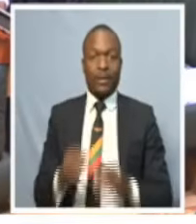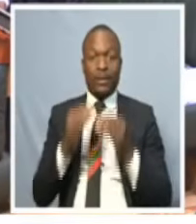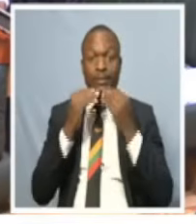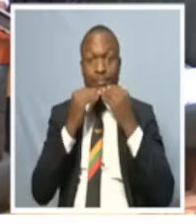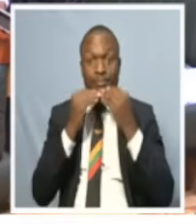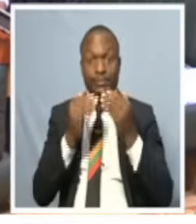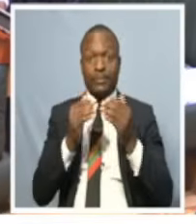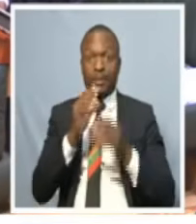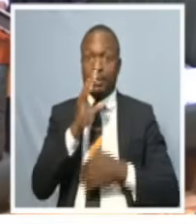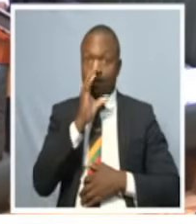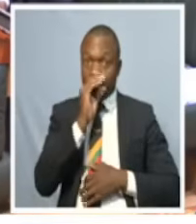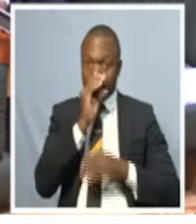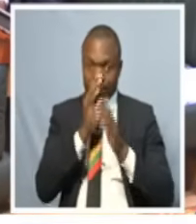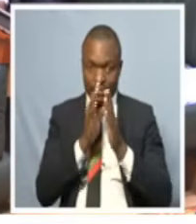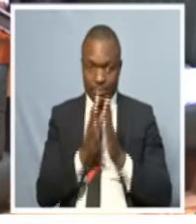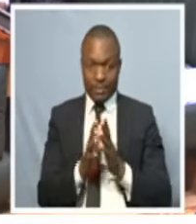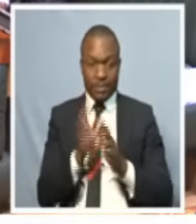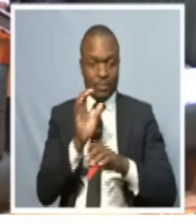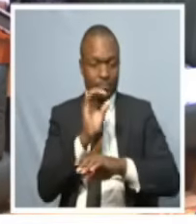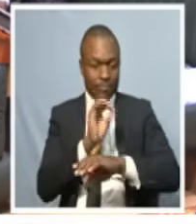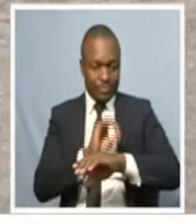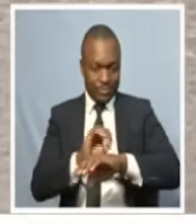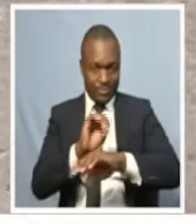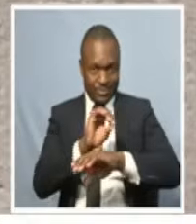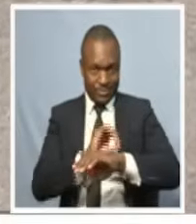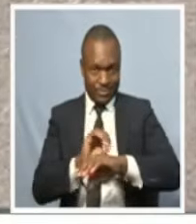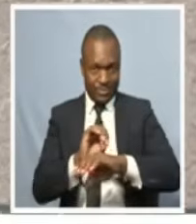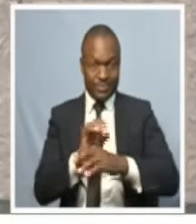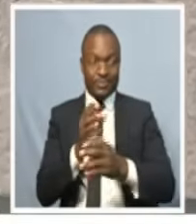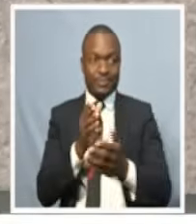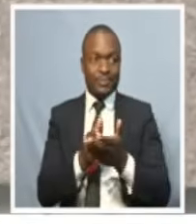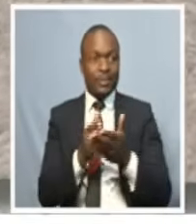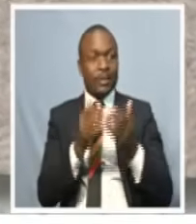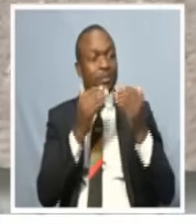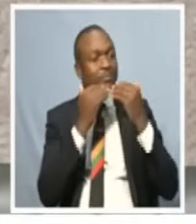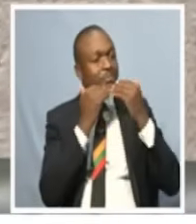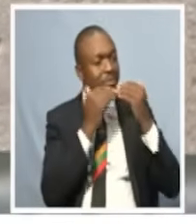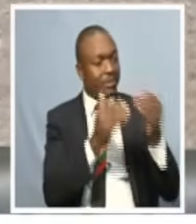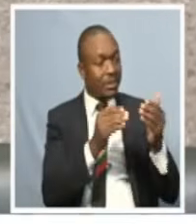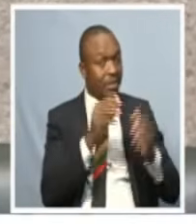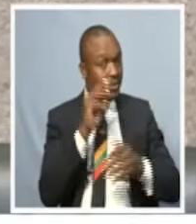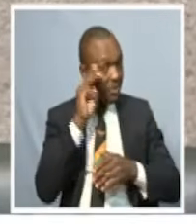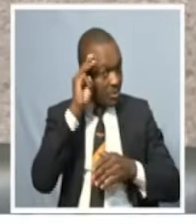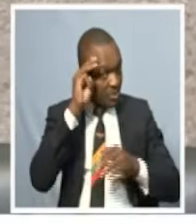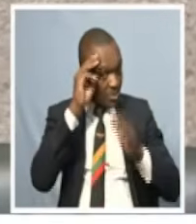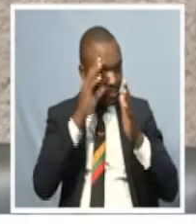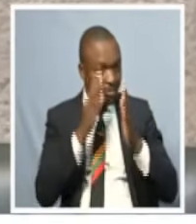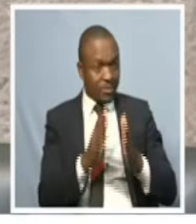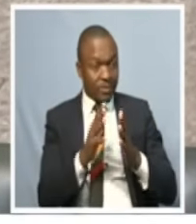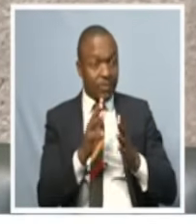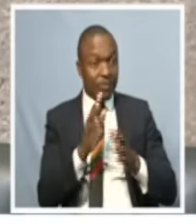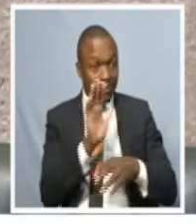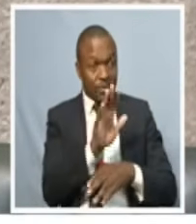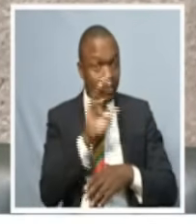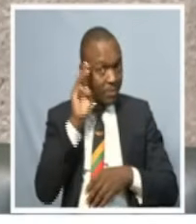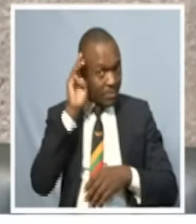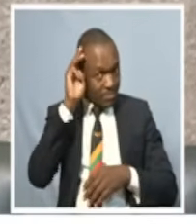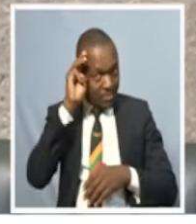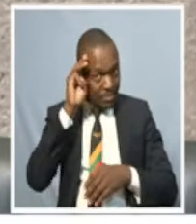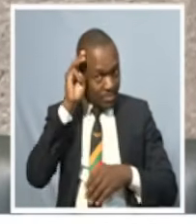Thank you very much, Madam Speaker, for this opportunity. Thank you, Honorable Minister, for that